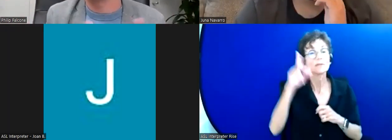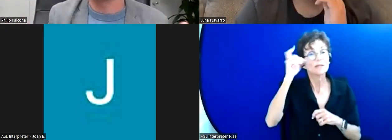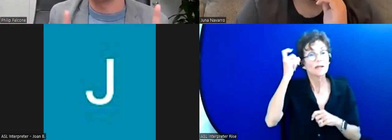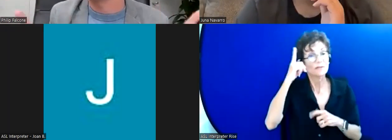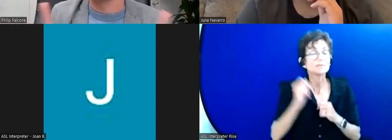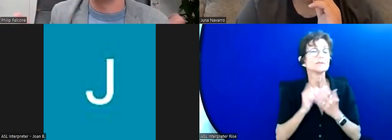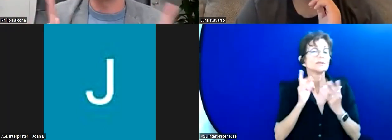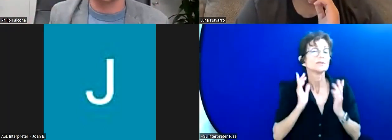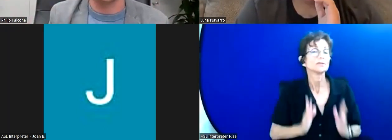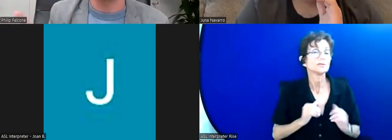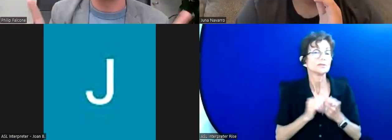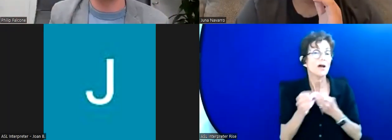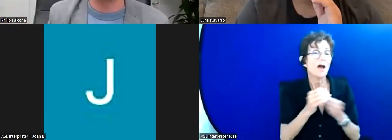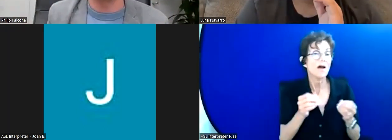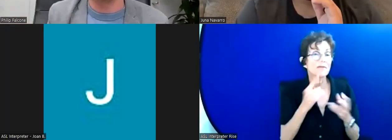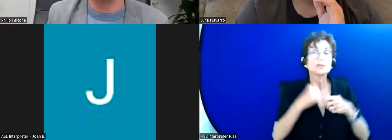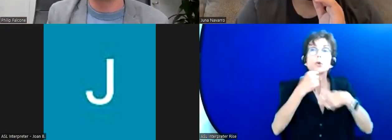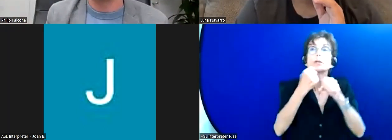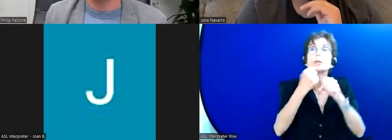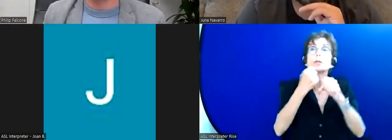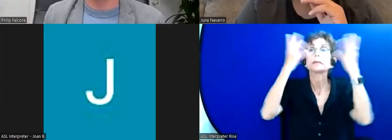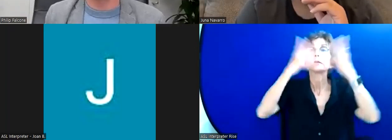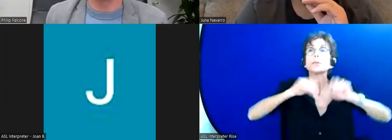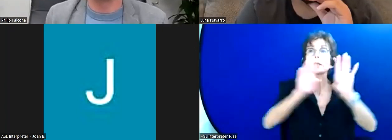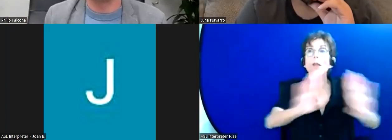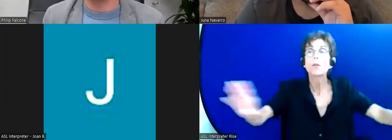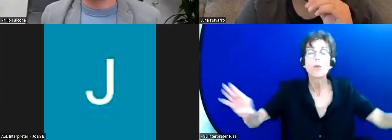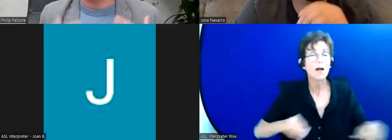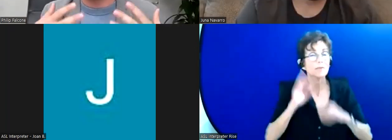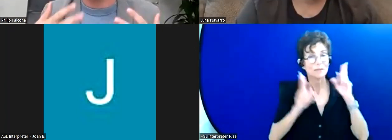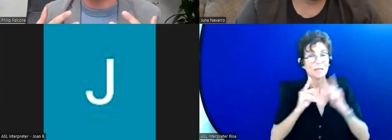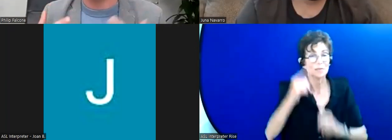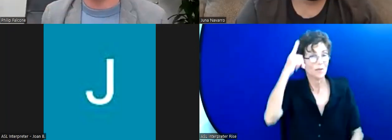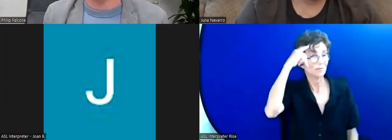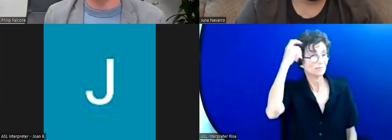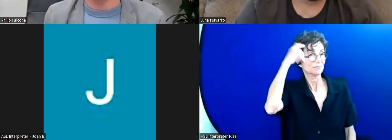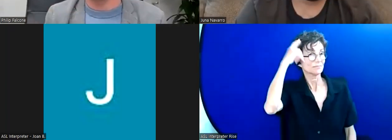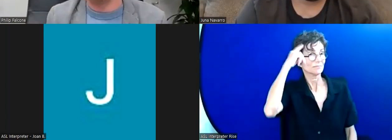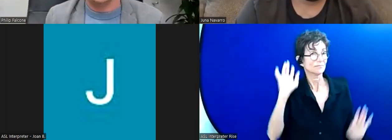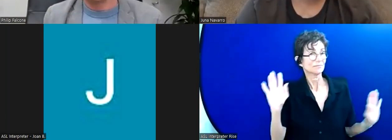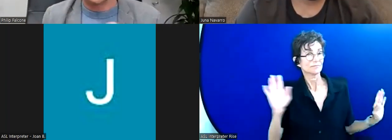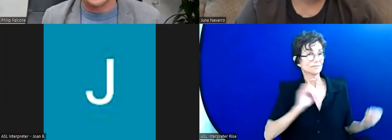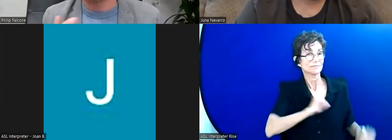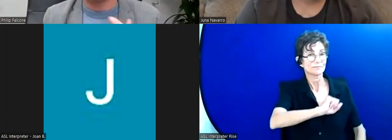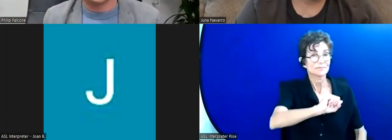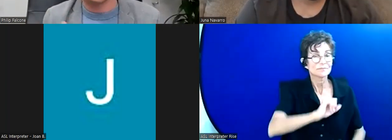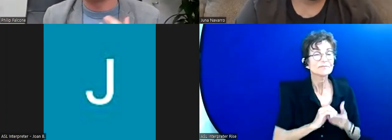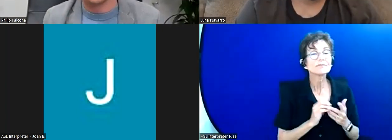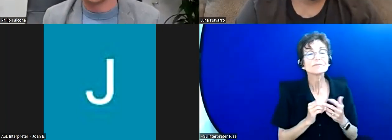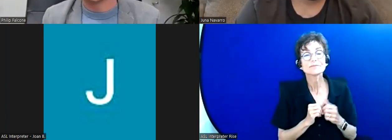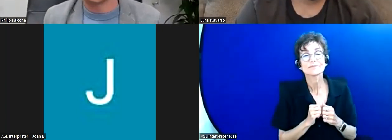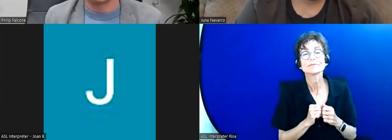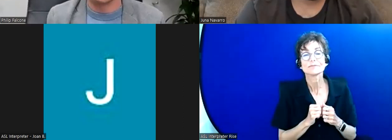they think this is what's the catch? This is too good to be true. And so they become suspicious and sometimes have that guard up. And so it's our job to kind